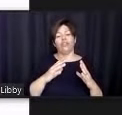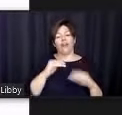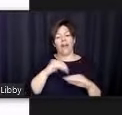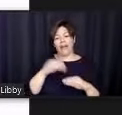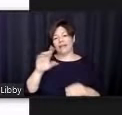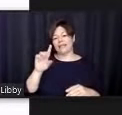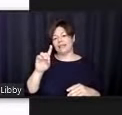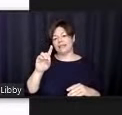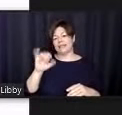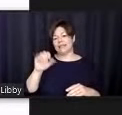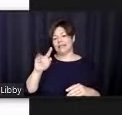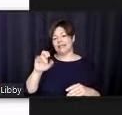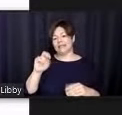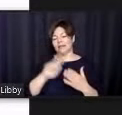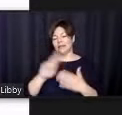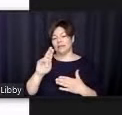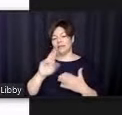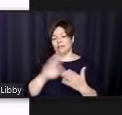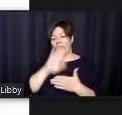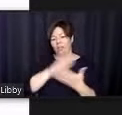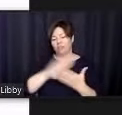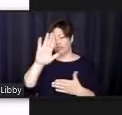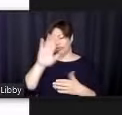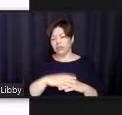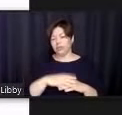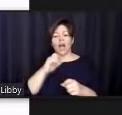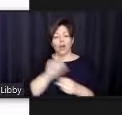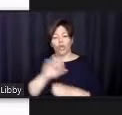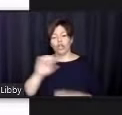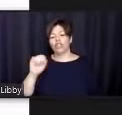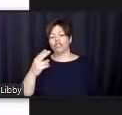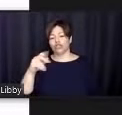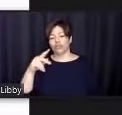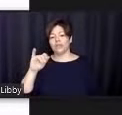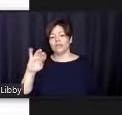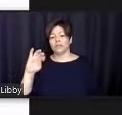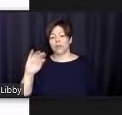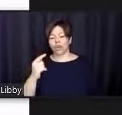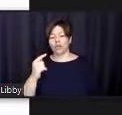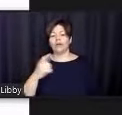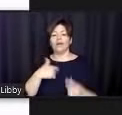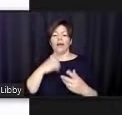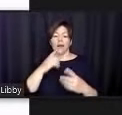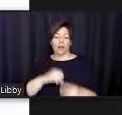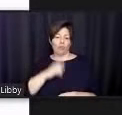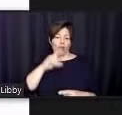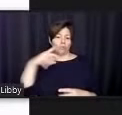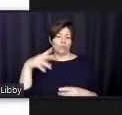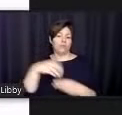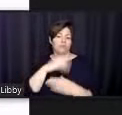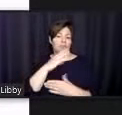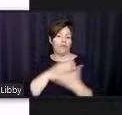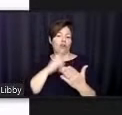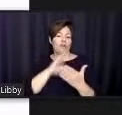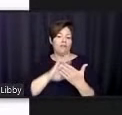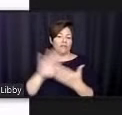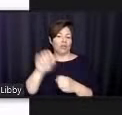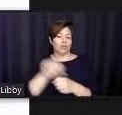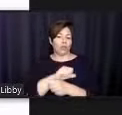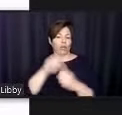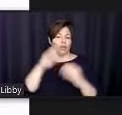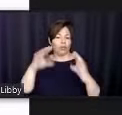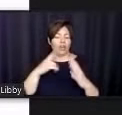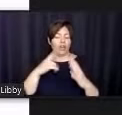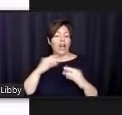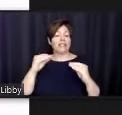So my main gig is I work at Shippensburg University. I'm proud to be a member of the Pennsylvania State System of Higher Education as a professor. And I teach the